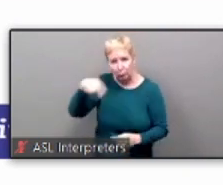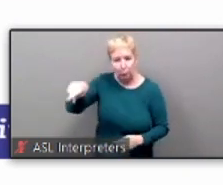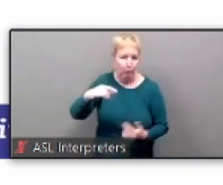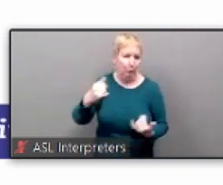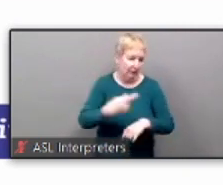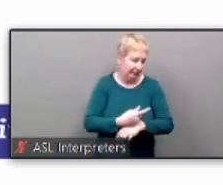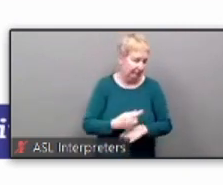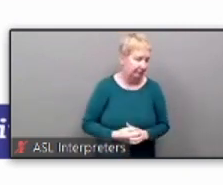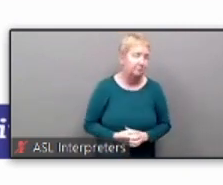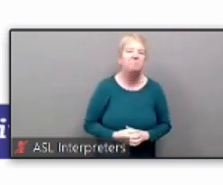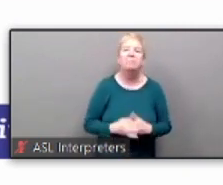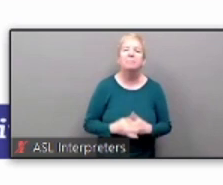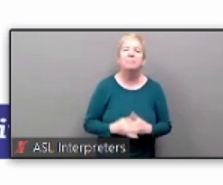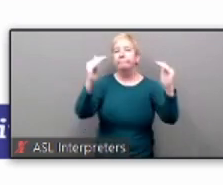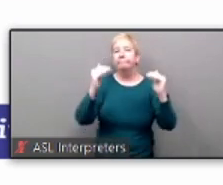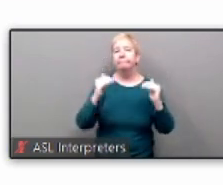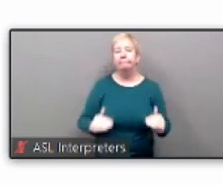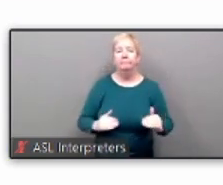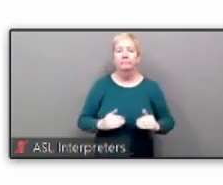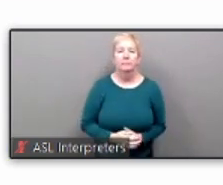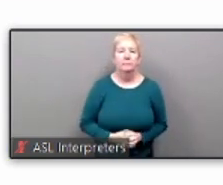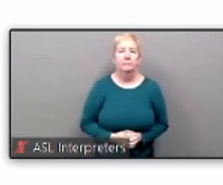today. So next slide.